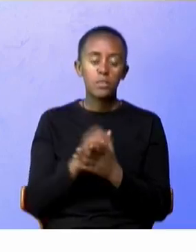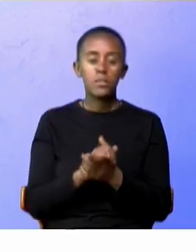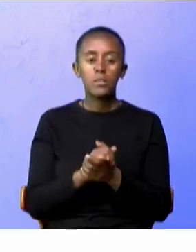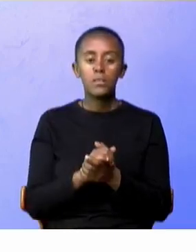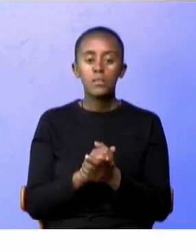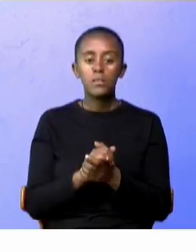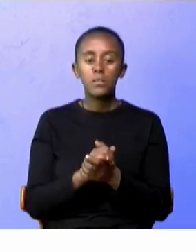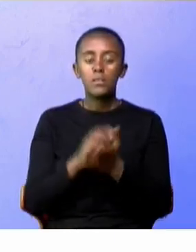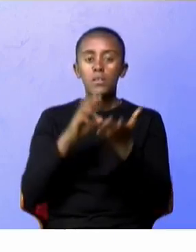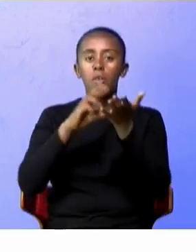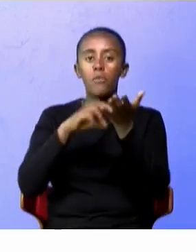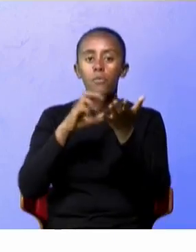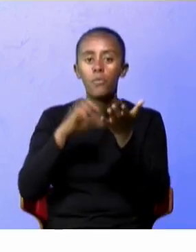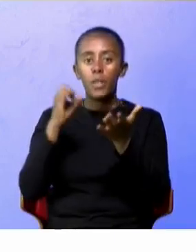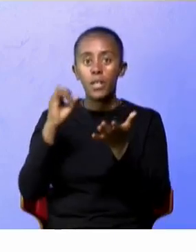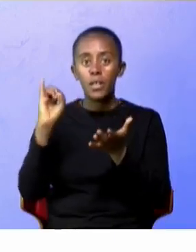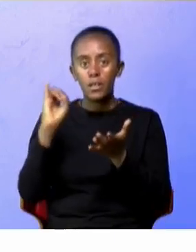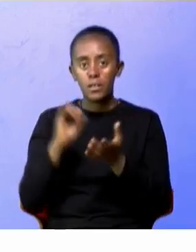reading